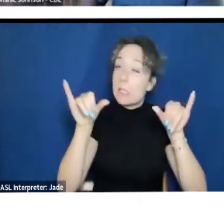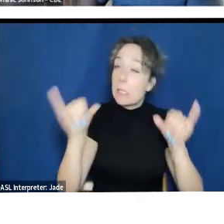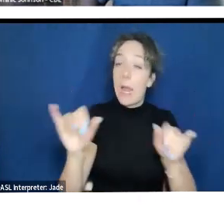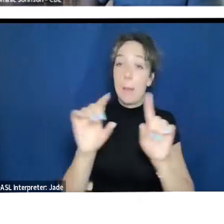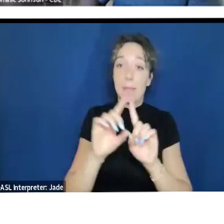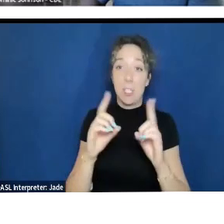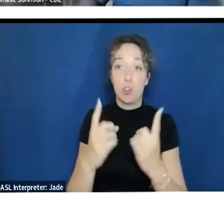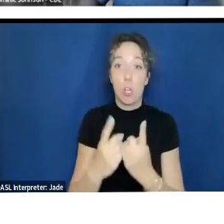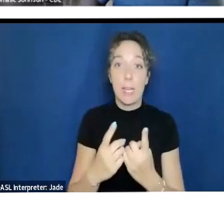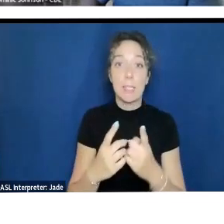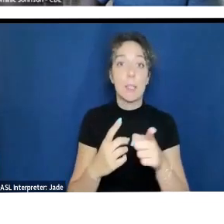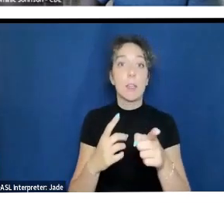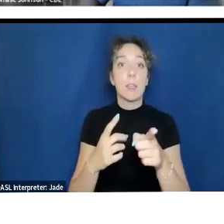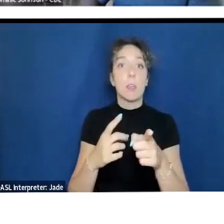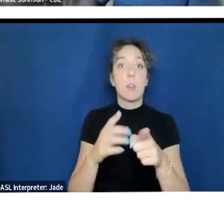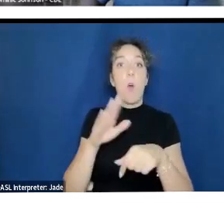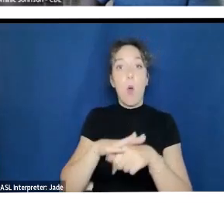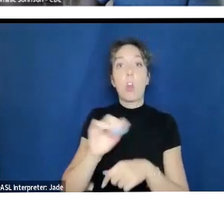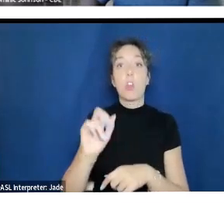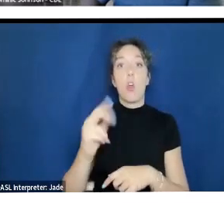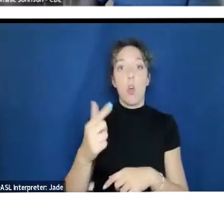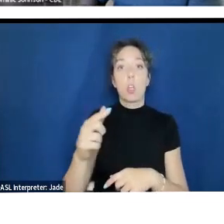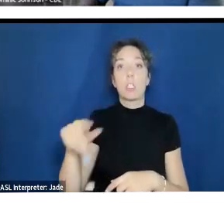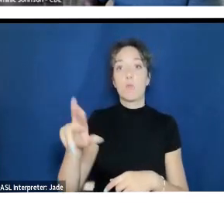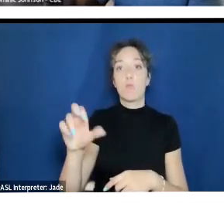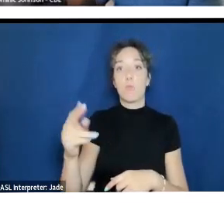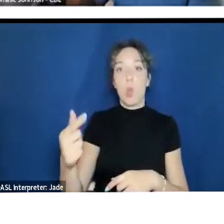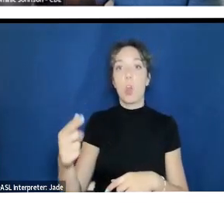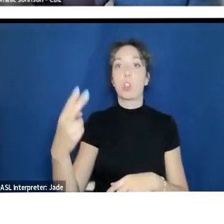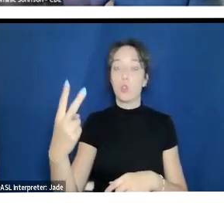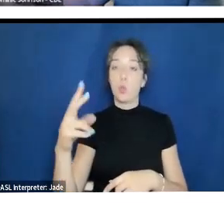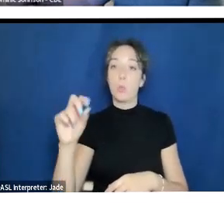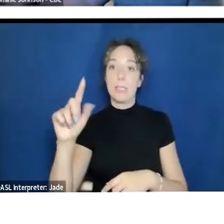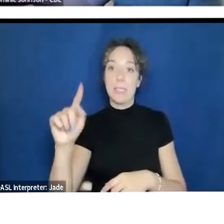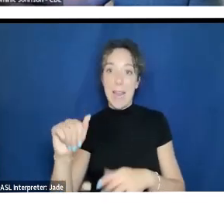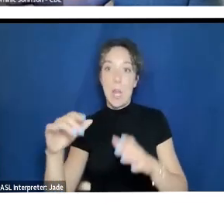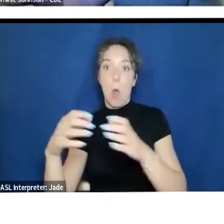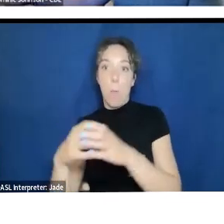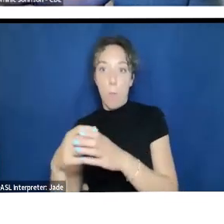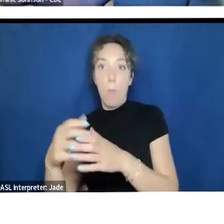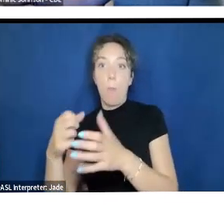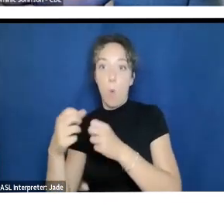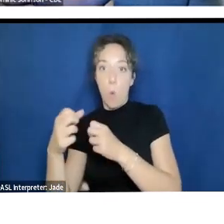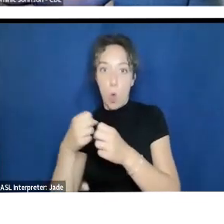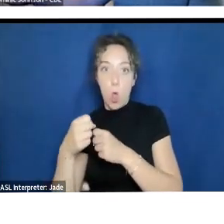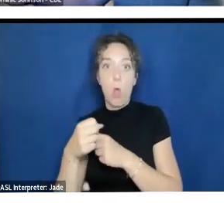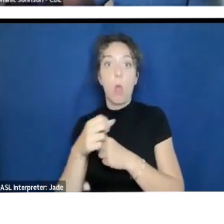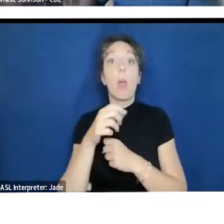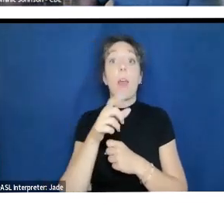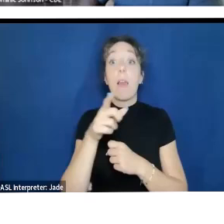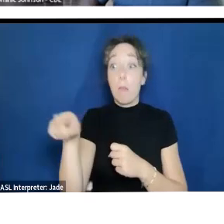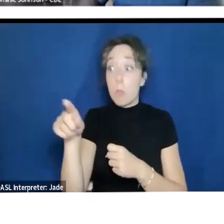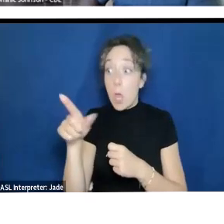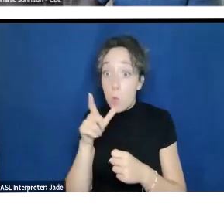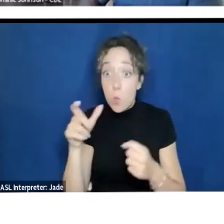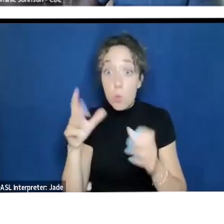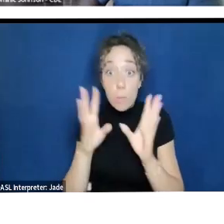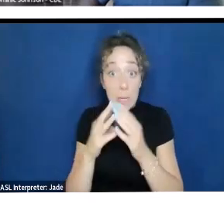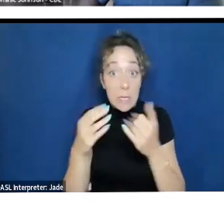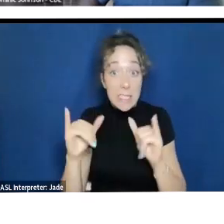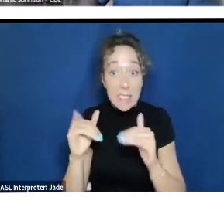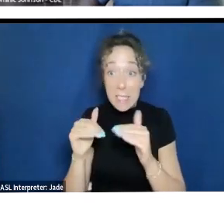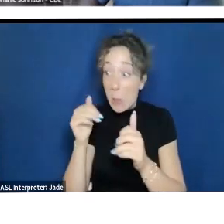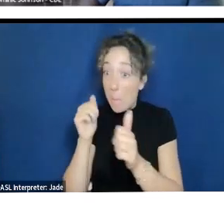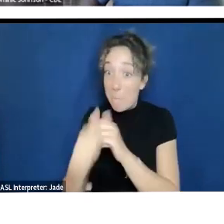the August Prong 2 data pool, and whose meetings are still overdue. On the